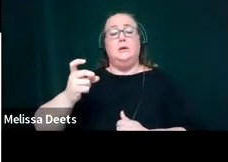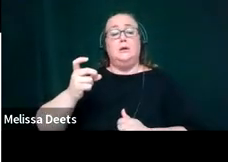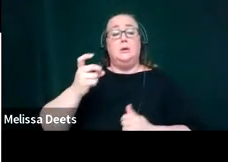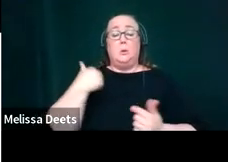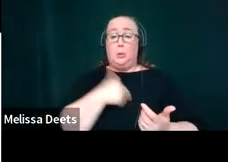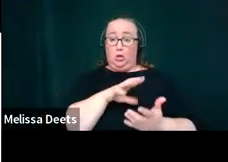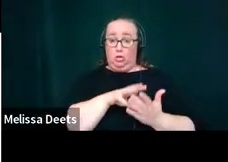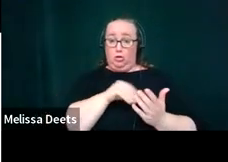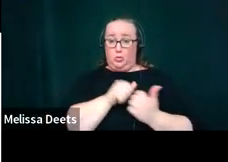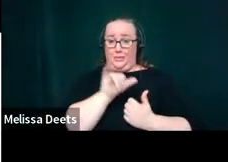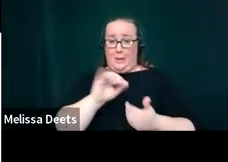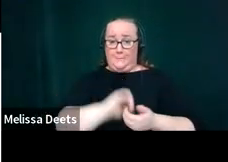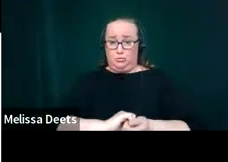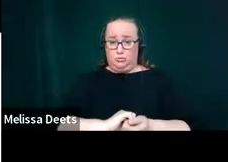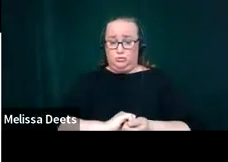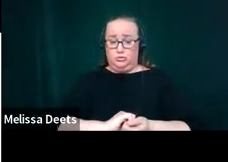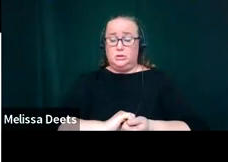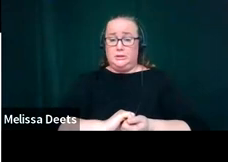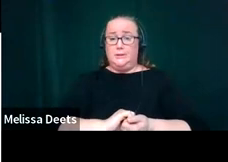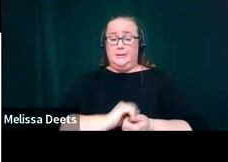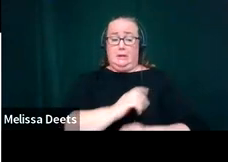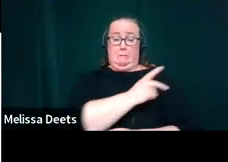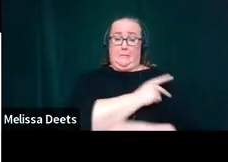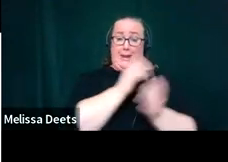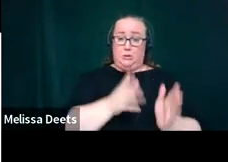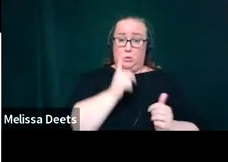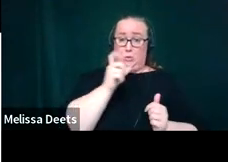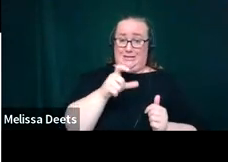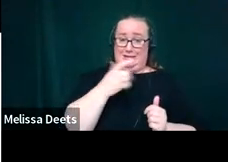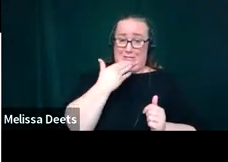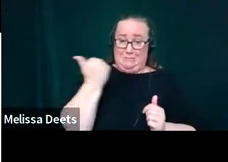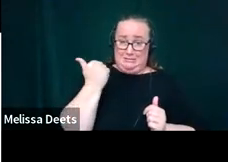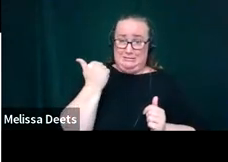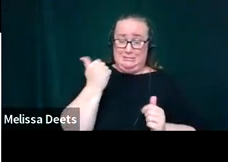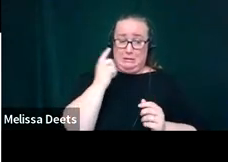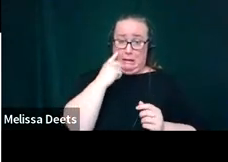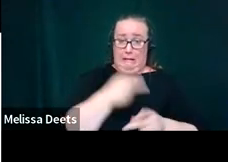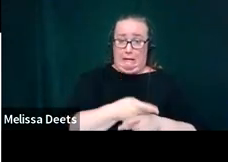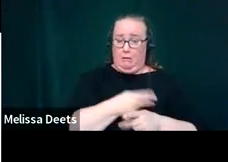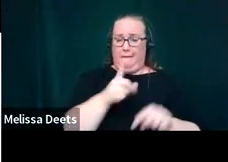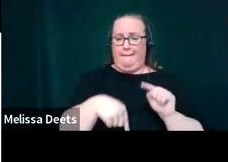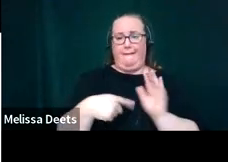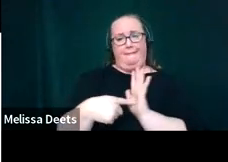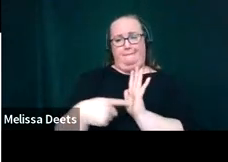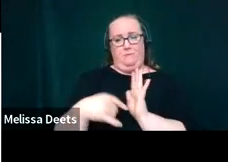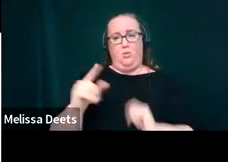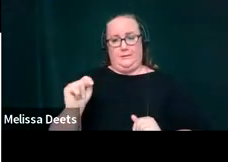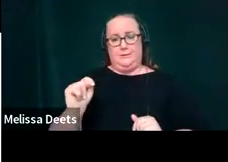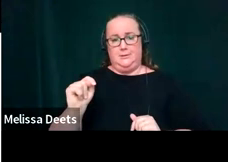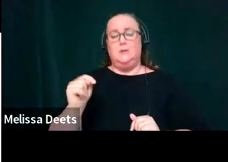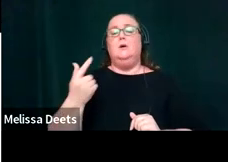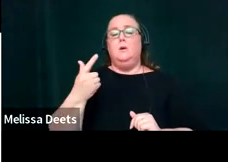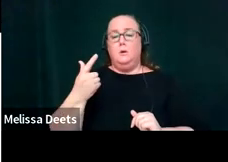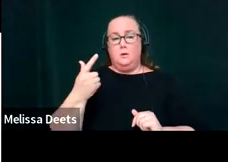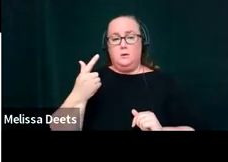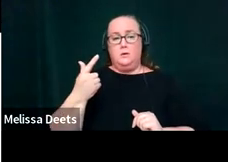that patients who need the eye care the most more often cannot afford it. So the Glaucoma